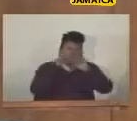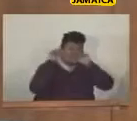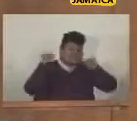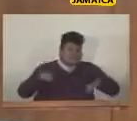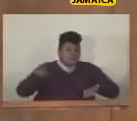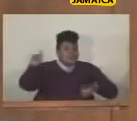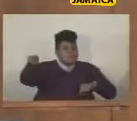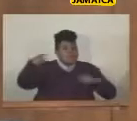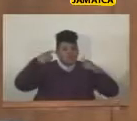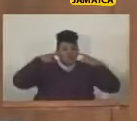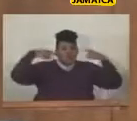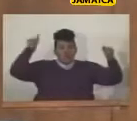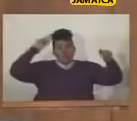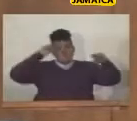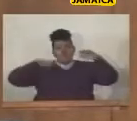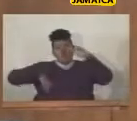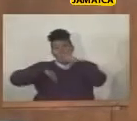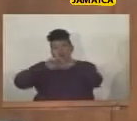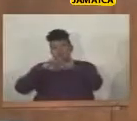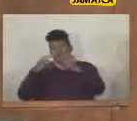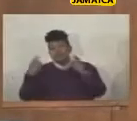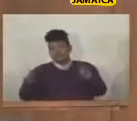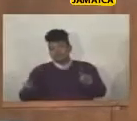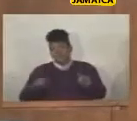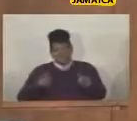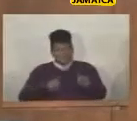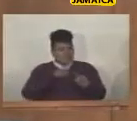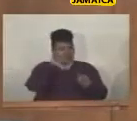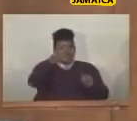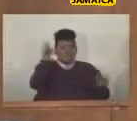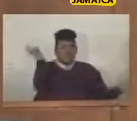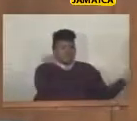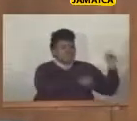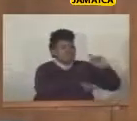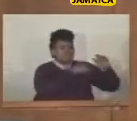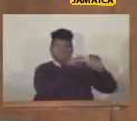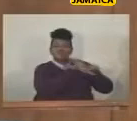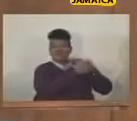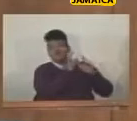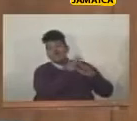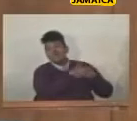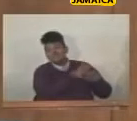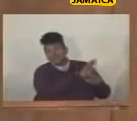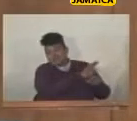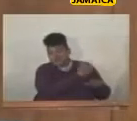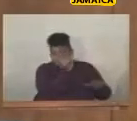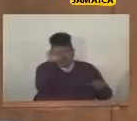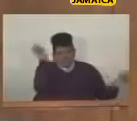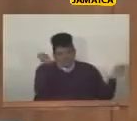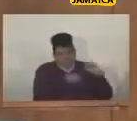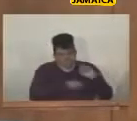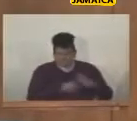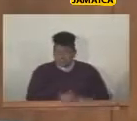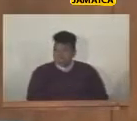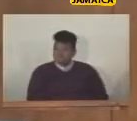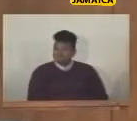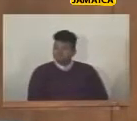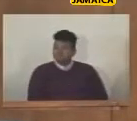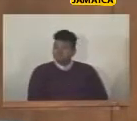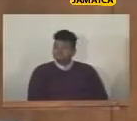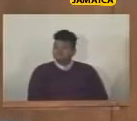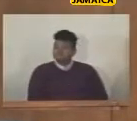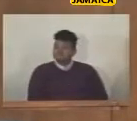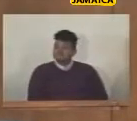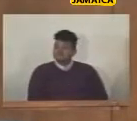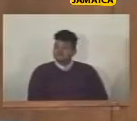tenets of a developed and business-driven country. And this is what we have to become now, today, not